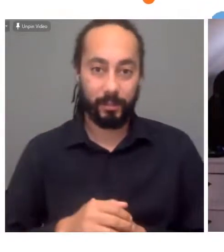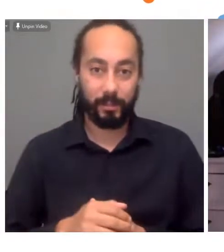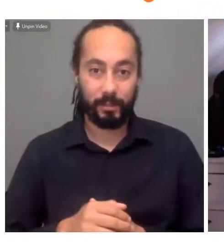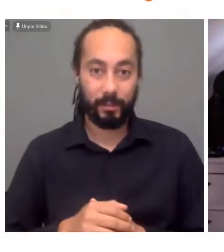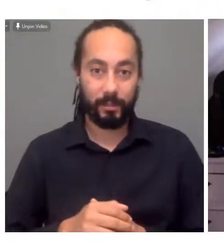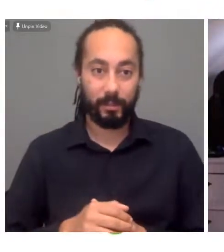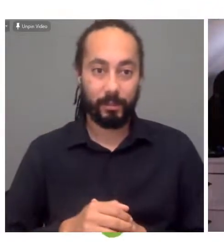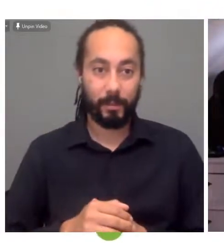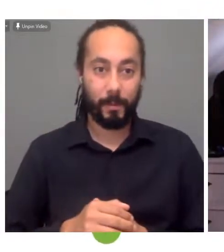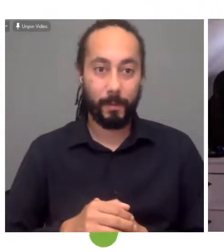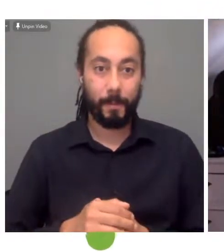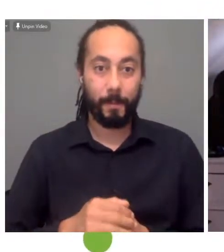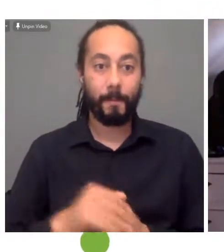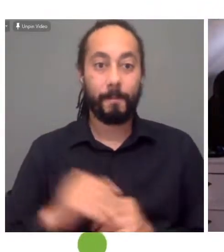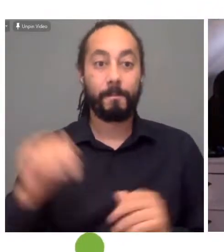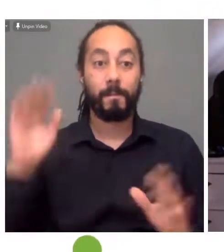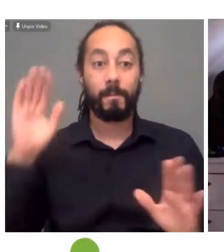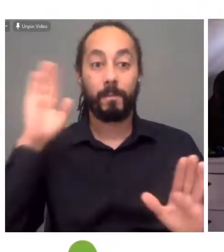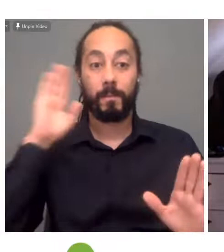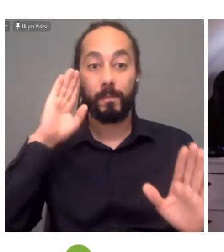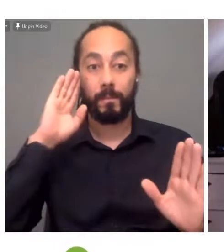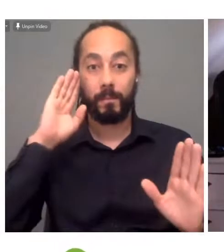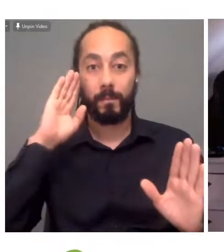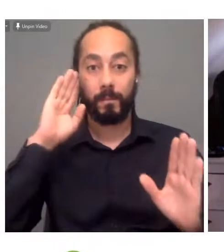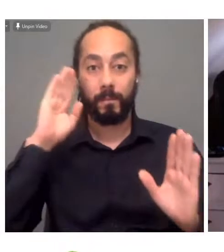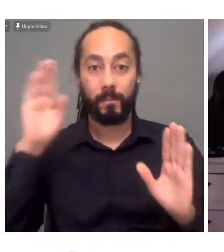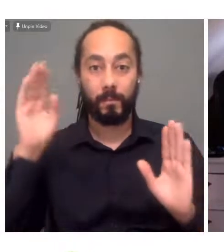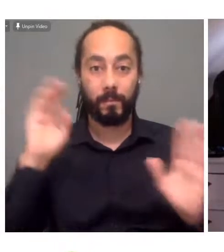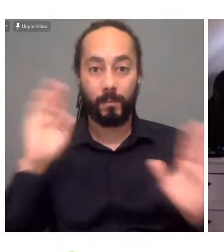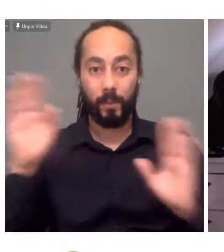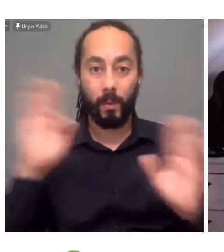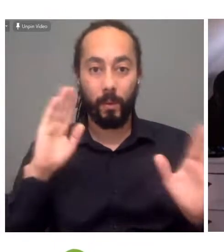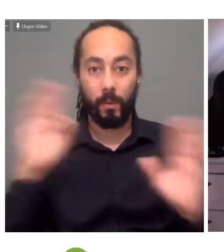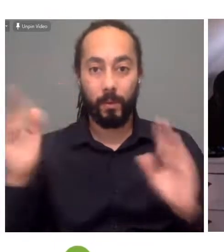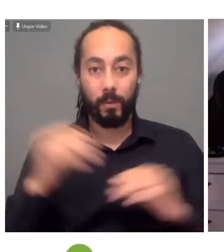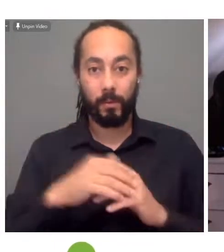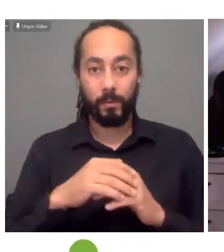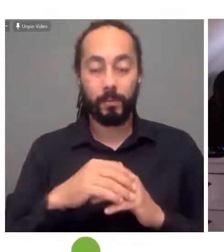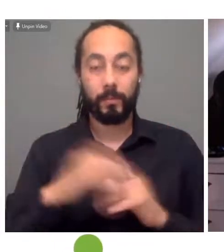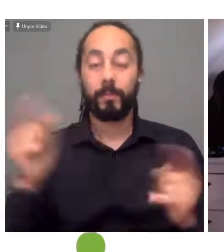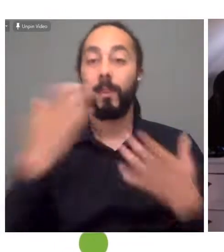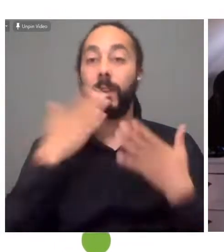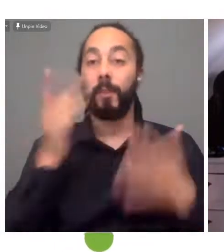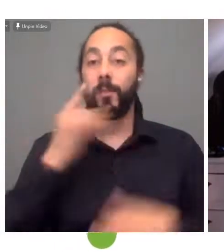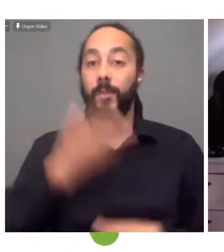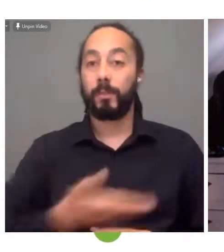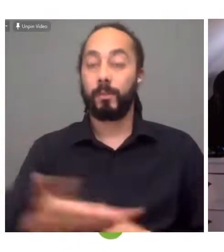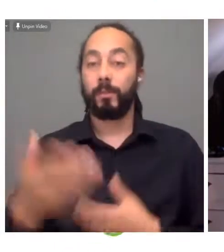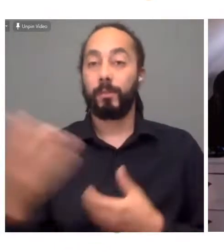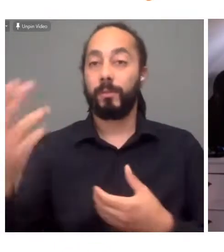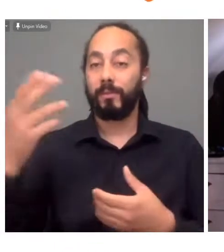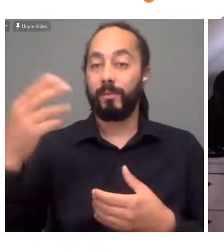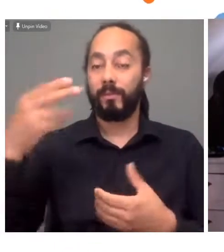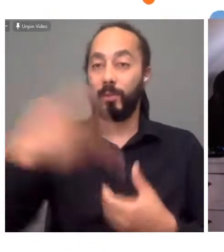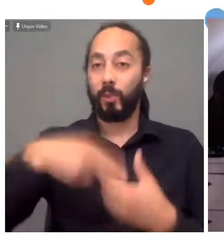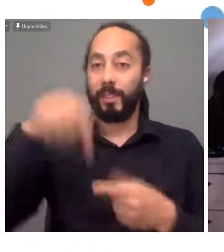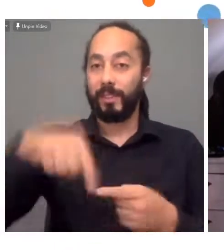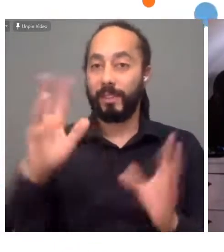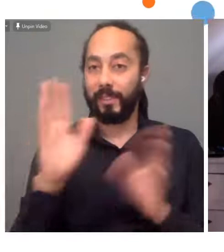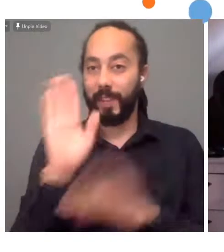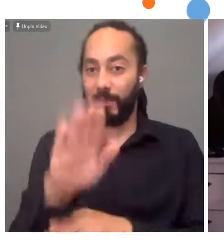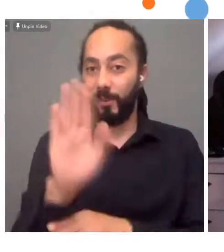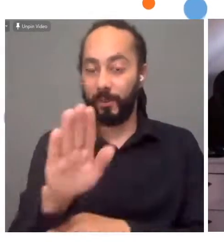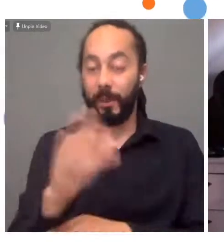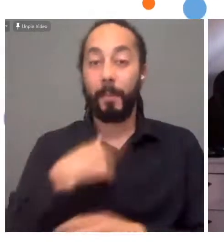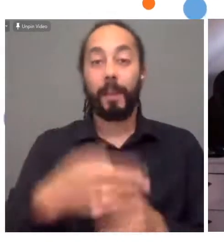this afternoon. It's quite an honor to be part of this session this afternoon. My name is Charles Smith, and as